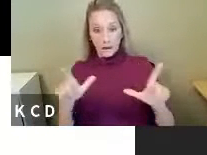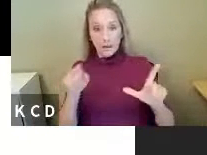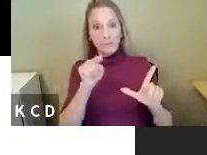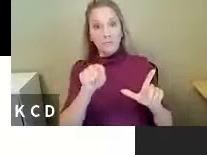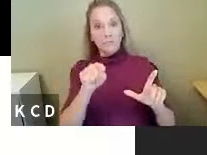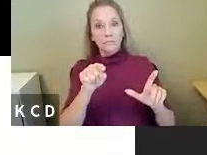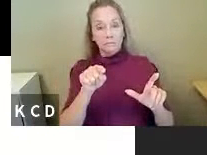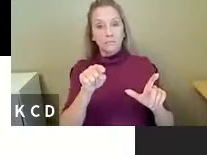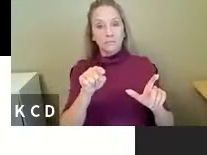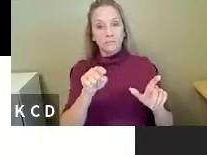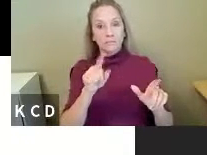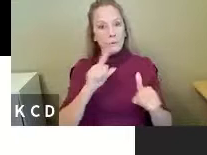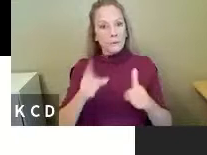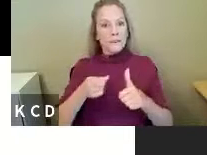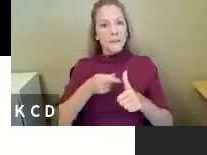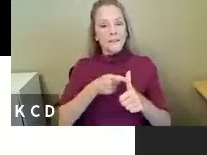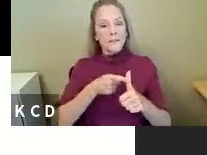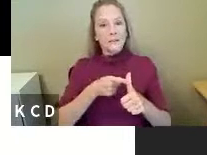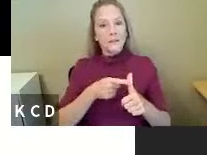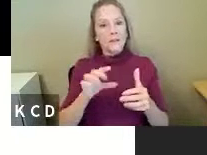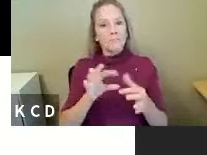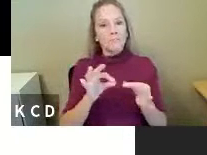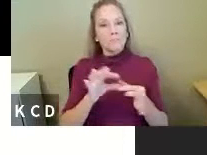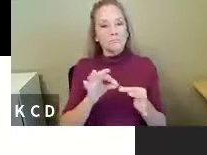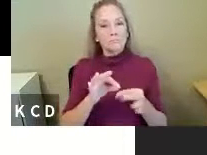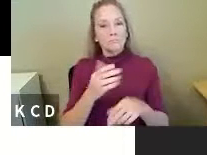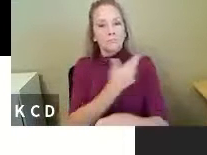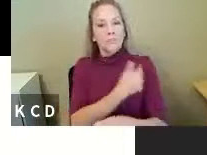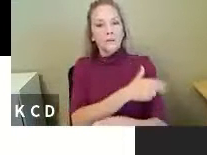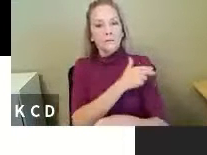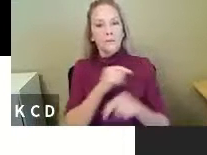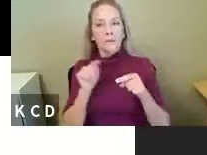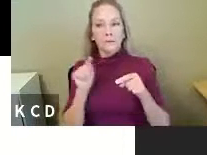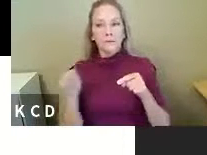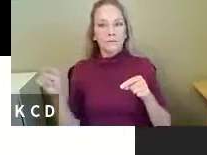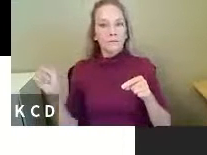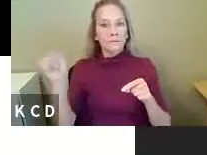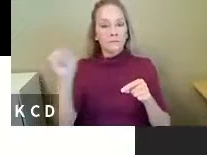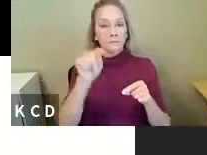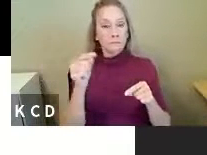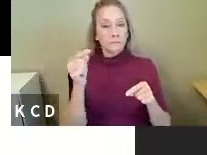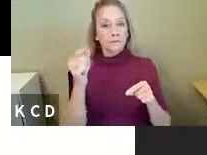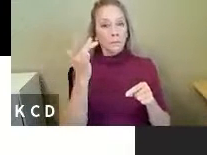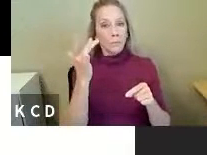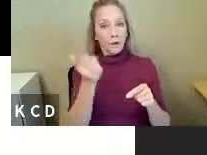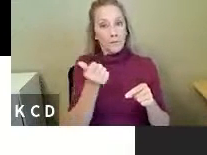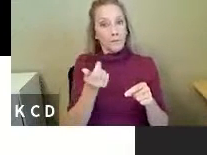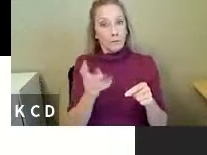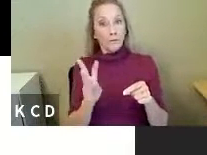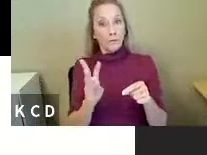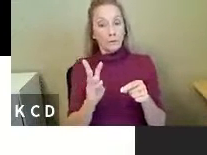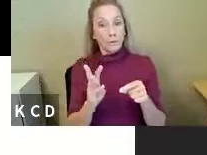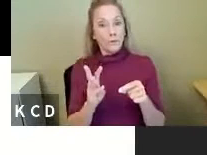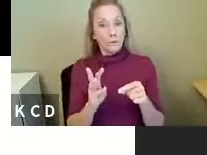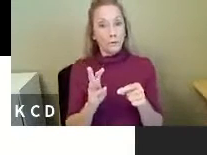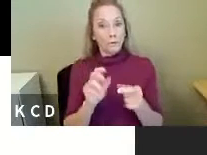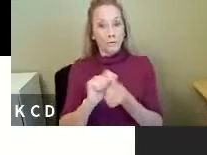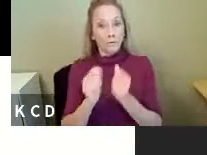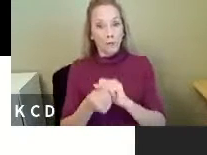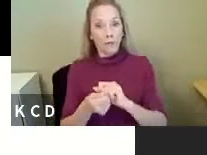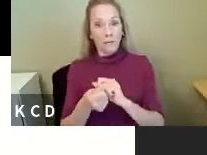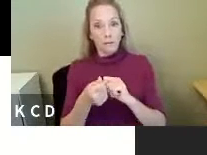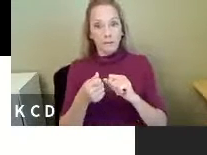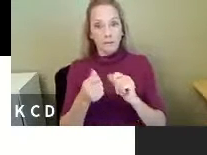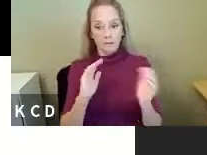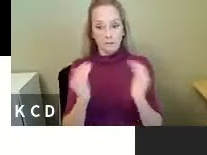to initially talk about hospital census, because if there's anything there's a few things that have significantly changed since we met 2